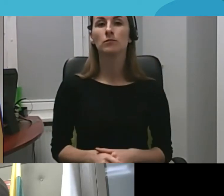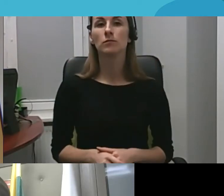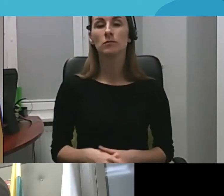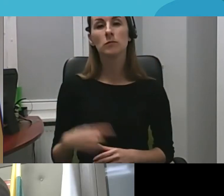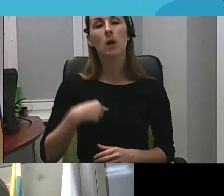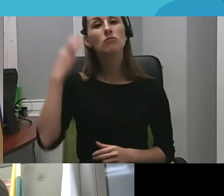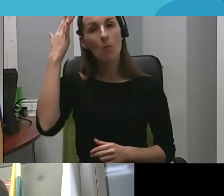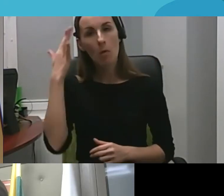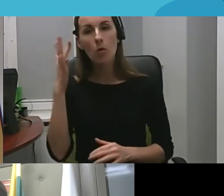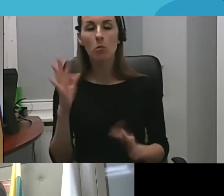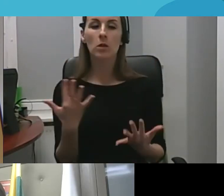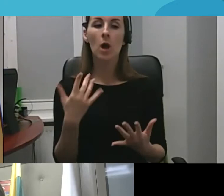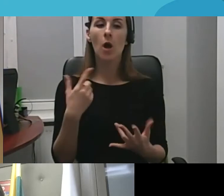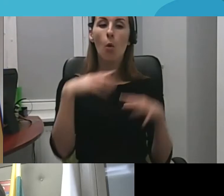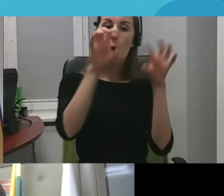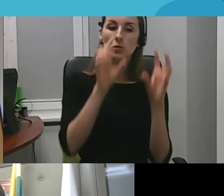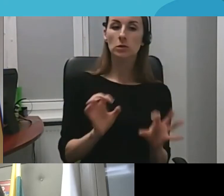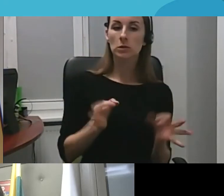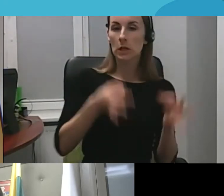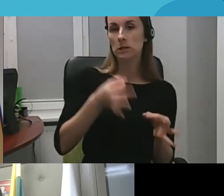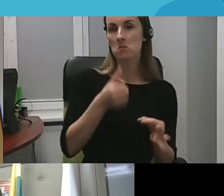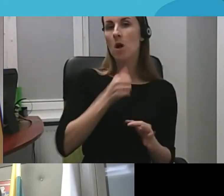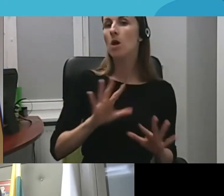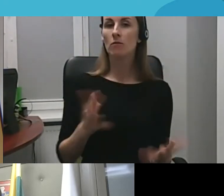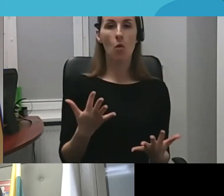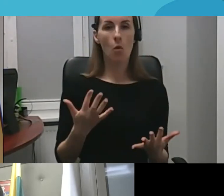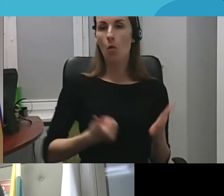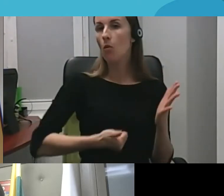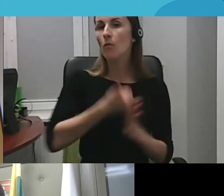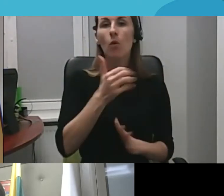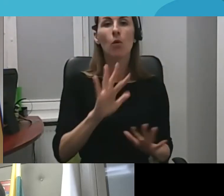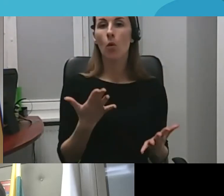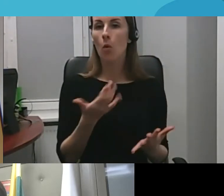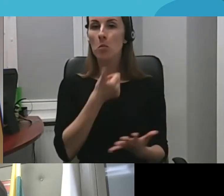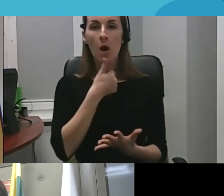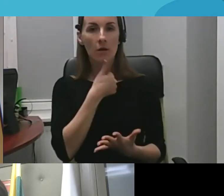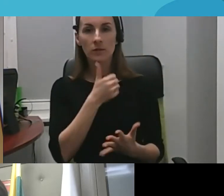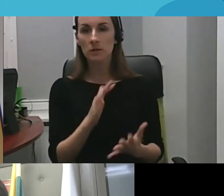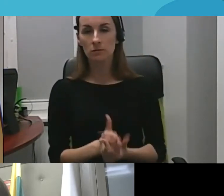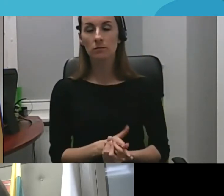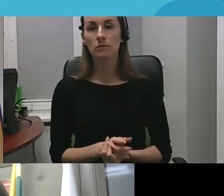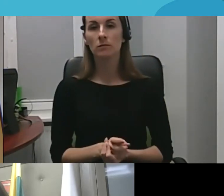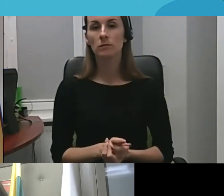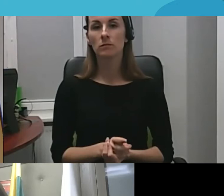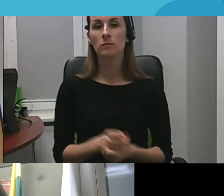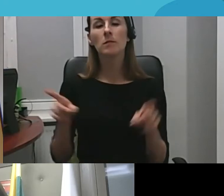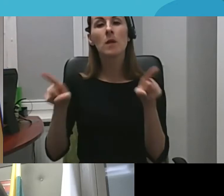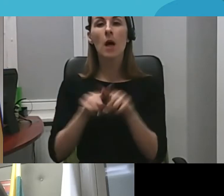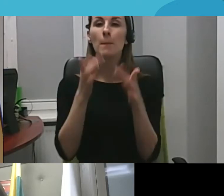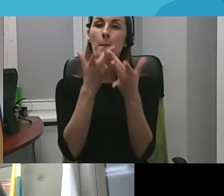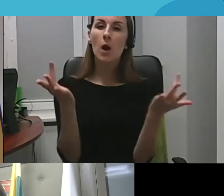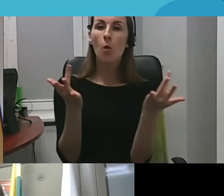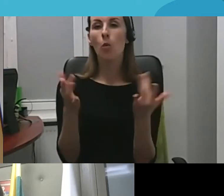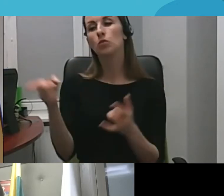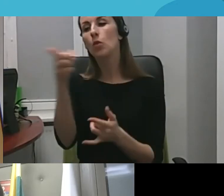one of the best examples and also demonstrating the uniqueness of the situation in Belarus,